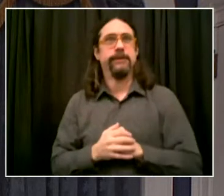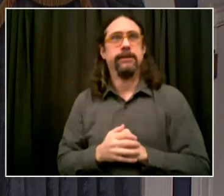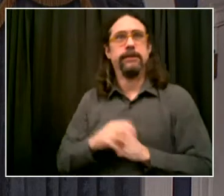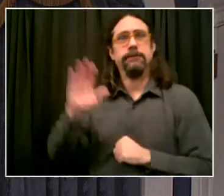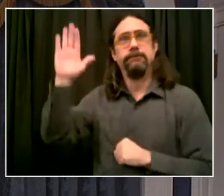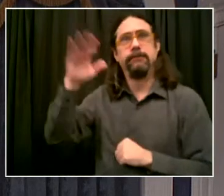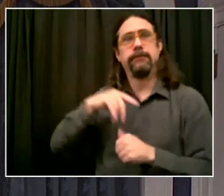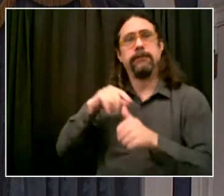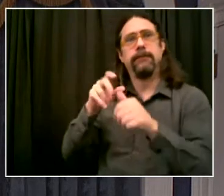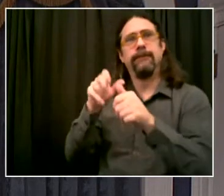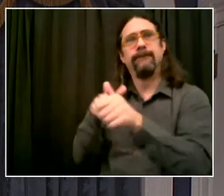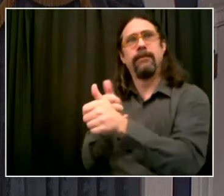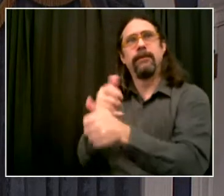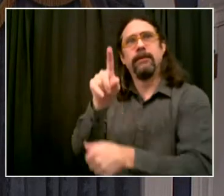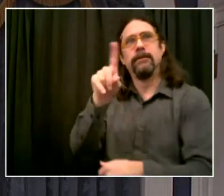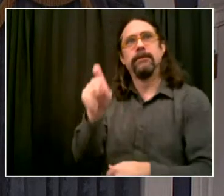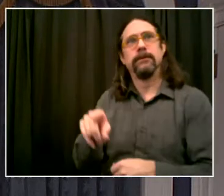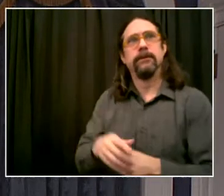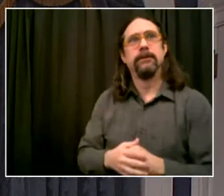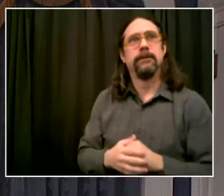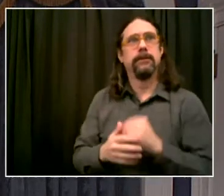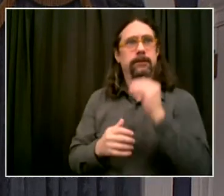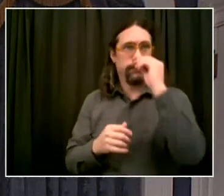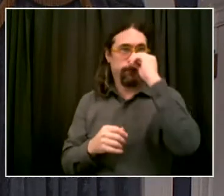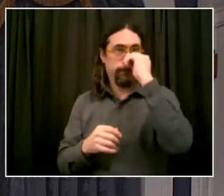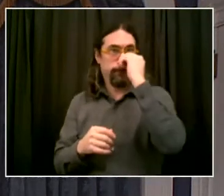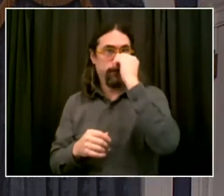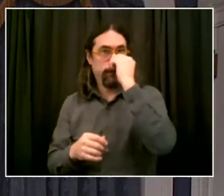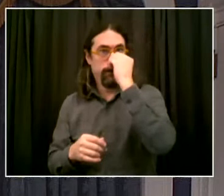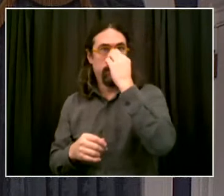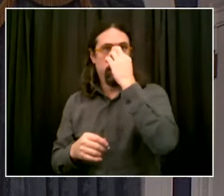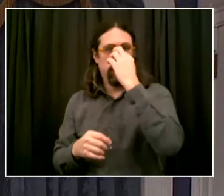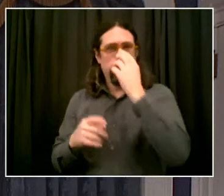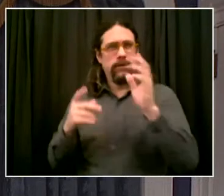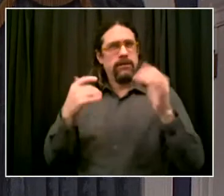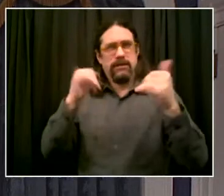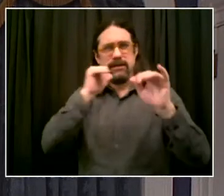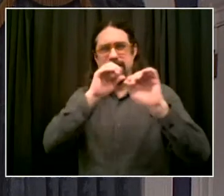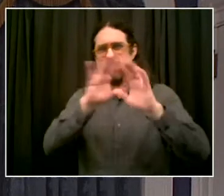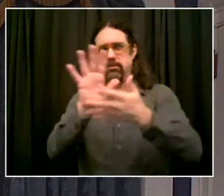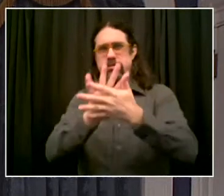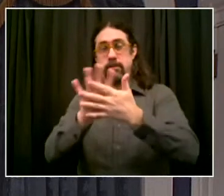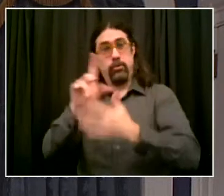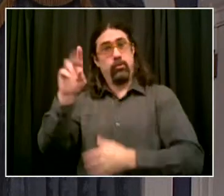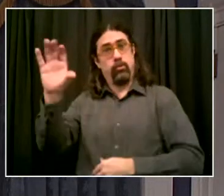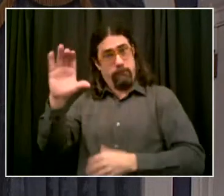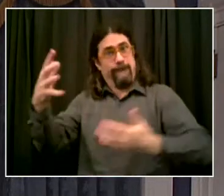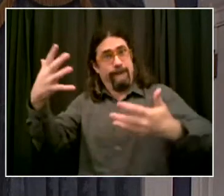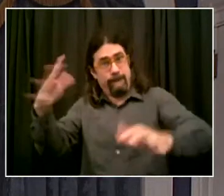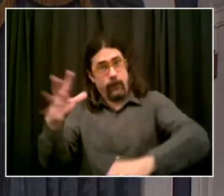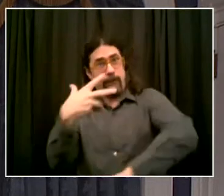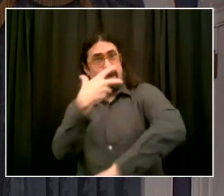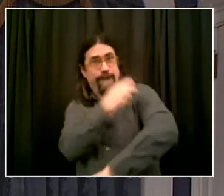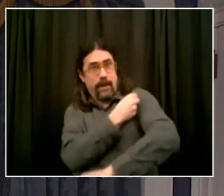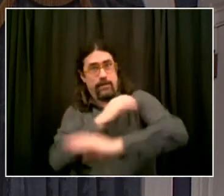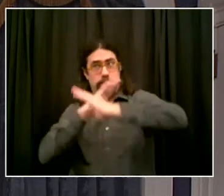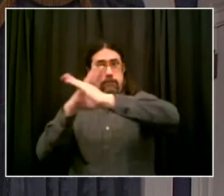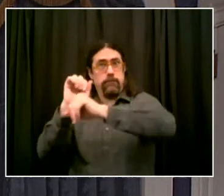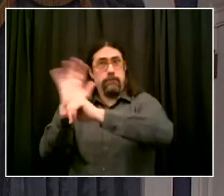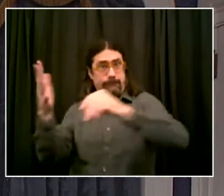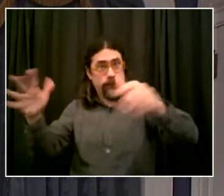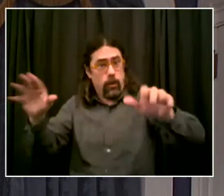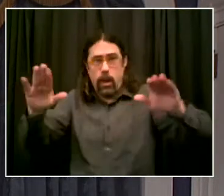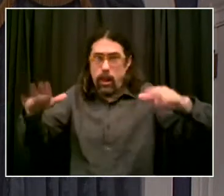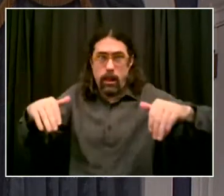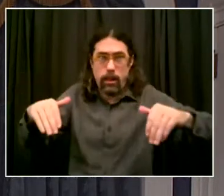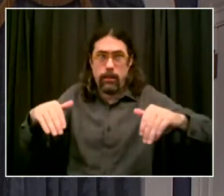spend money on campaigns to encourage Black and Latino New Yorkers to get the vaccine. Why wouldn't you lead by example?